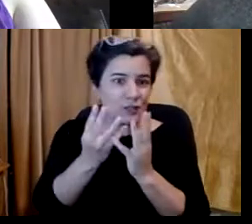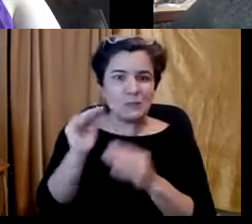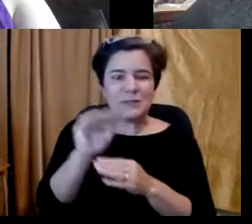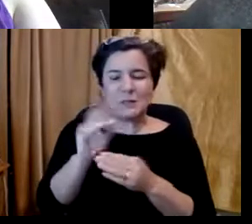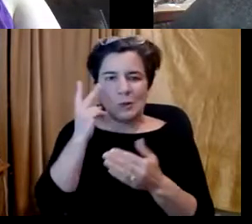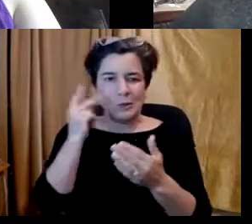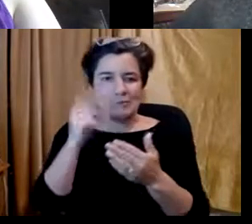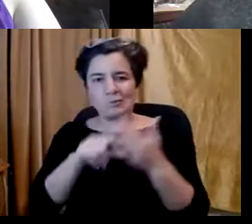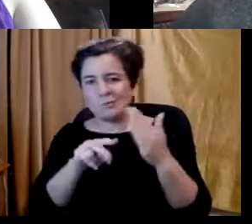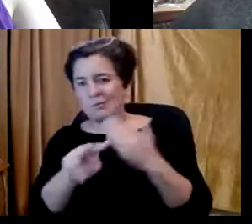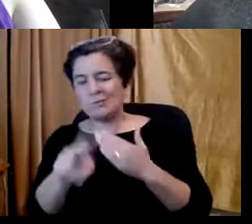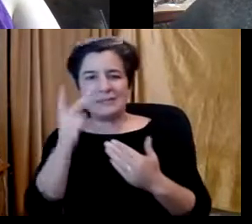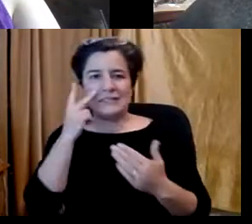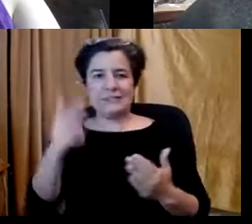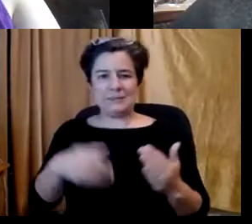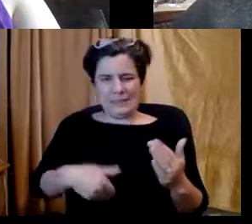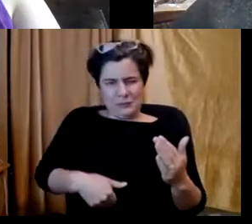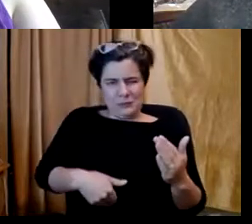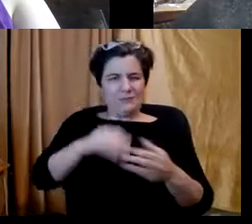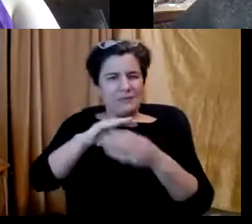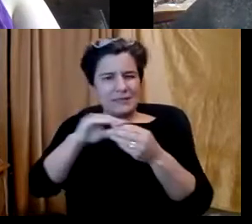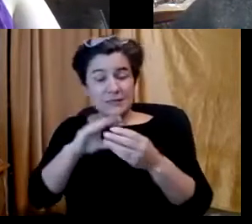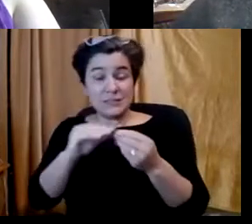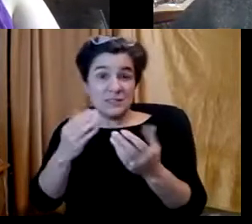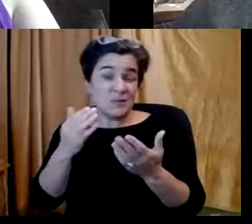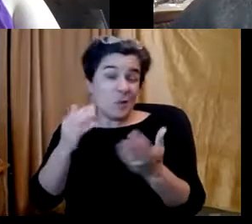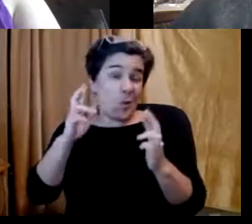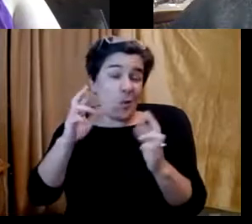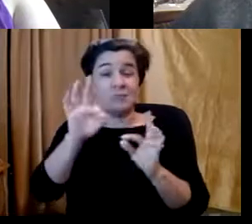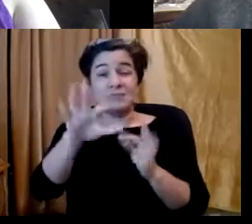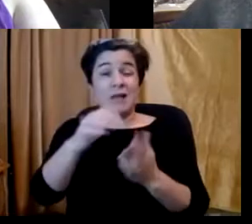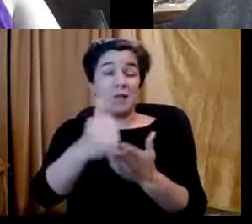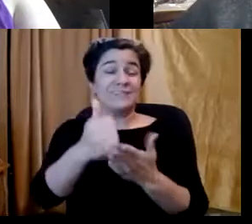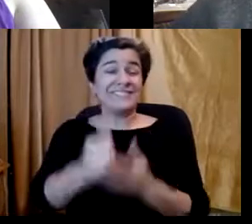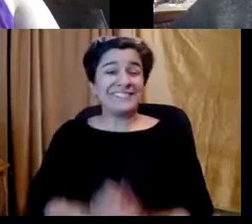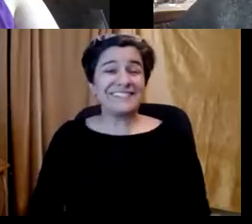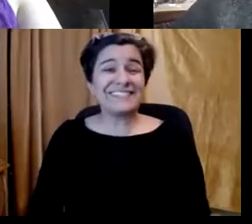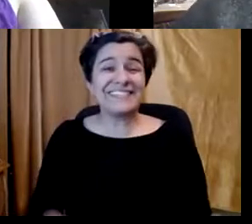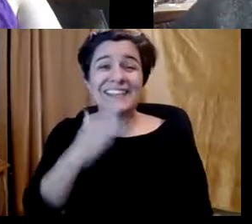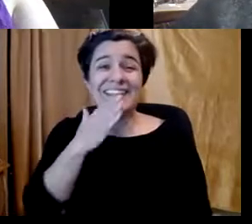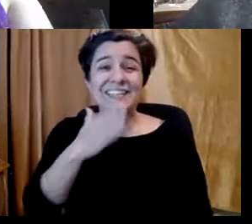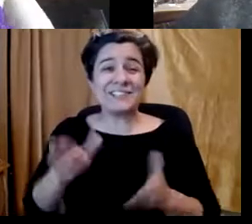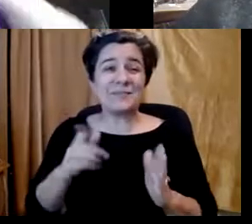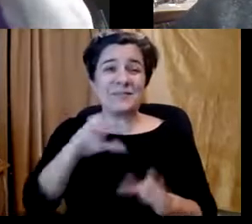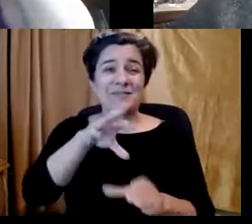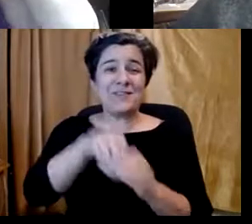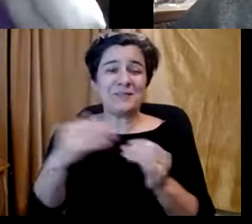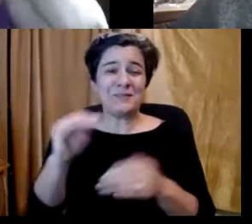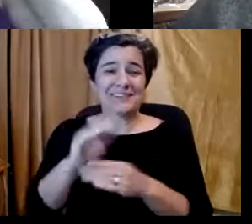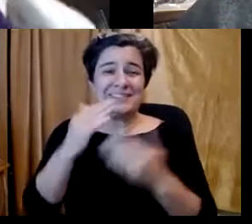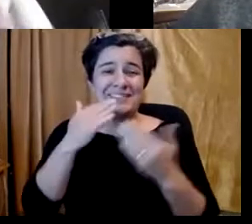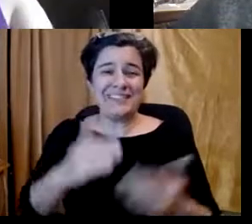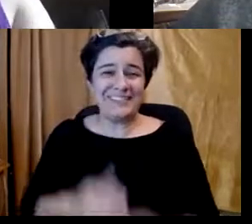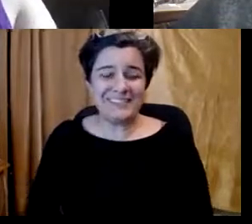try to, my intuitive messages, and see how I can help. And thank you for having me. Great, thank you.